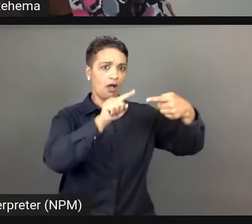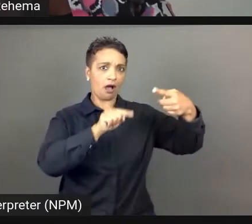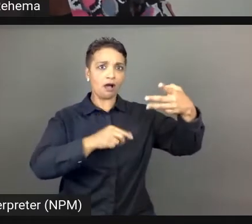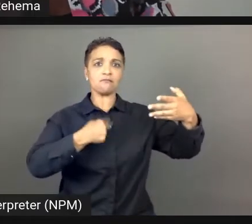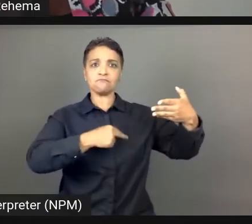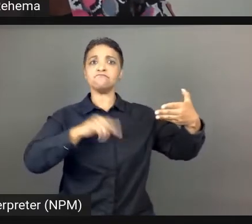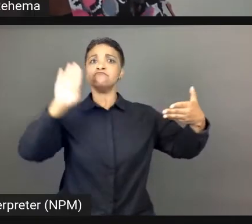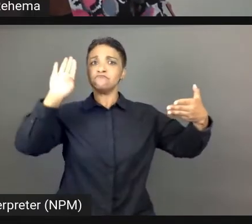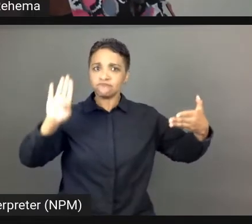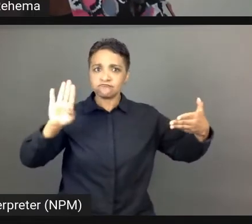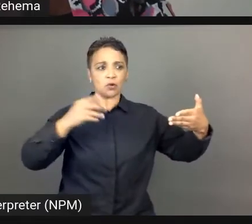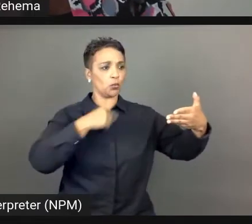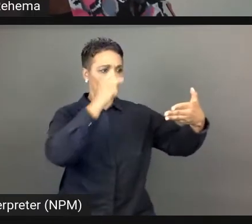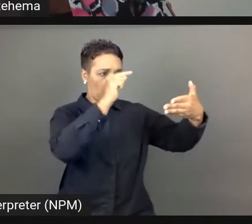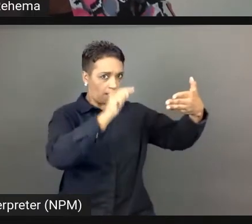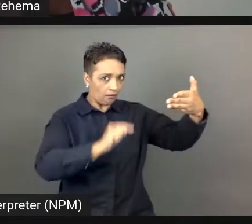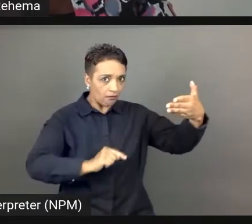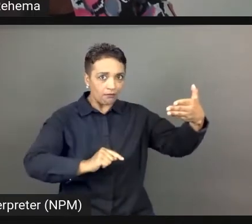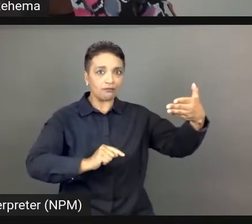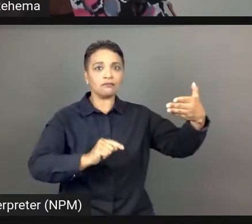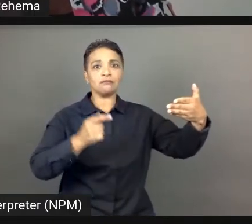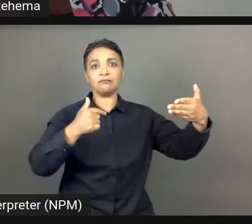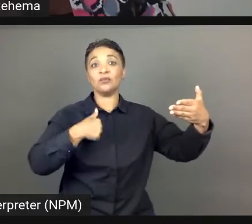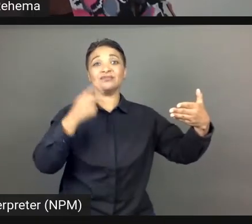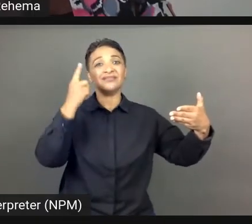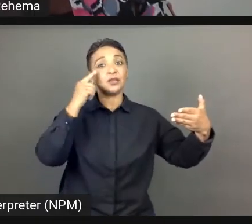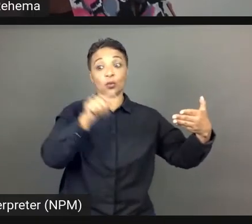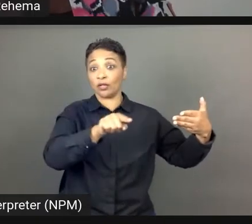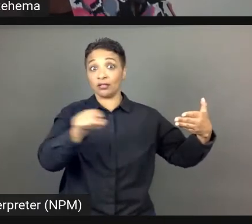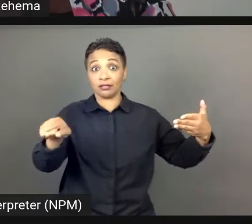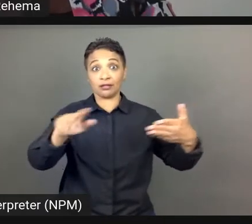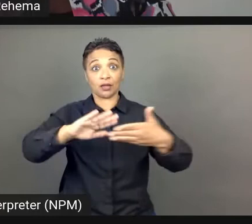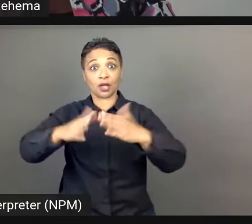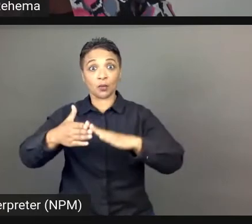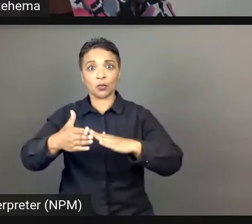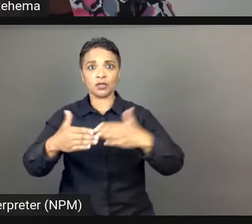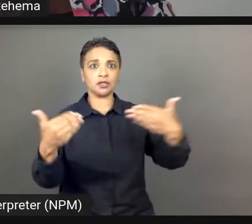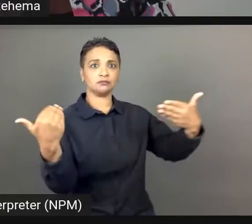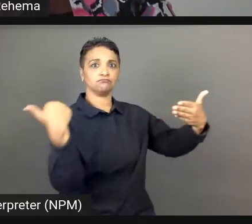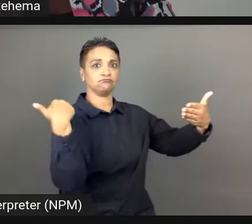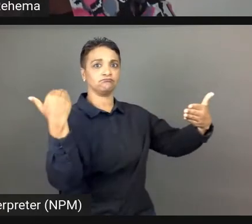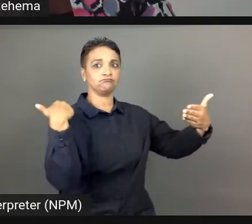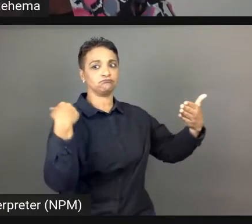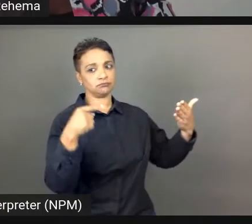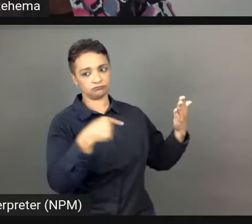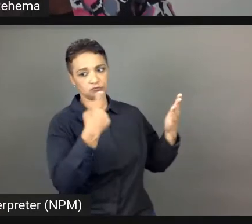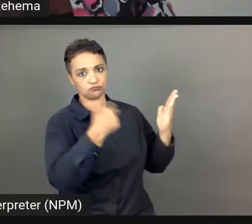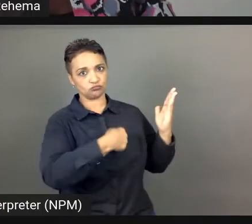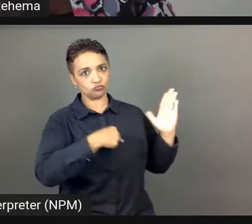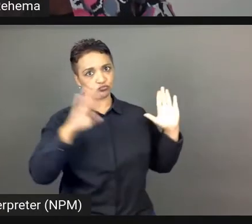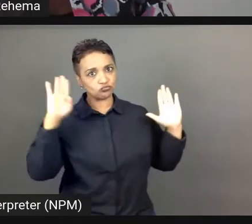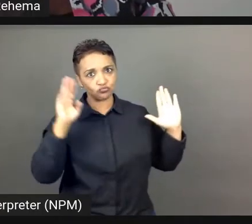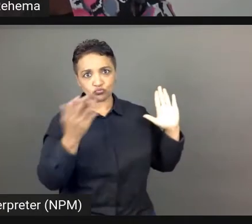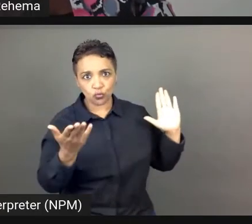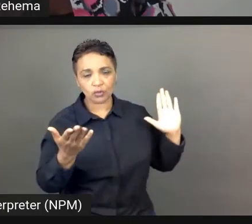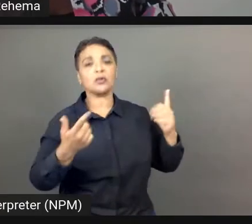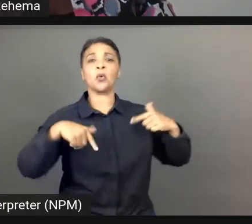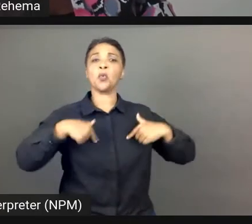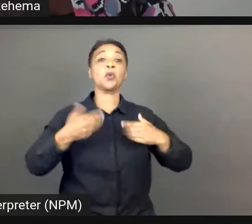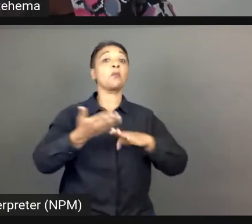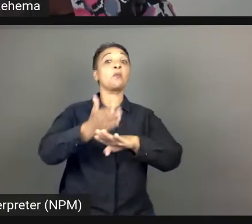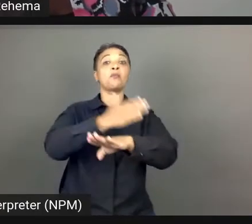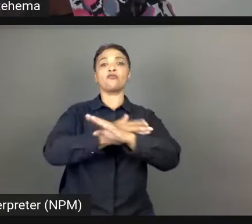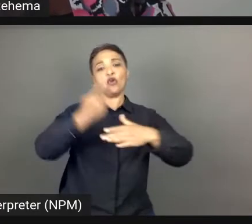the beneficiaries in holding us accountable. Would go into the community, would just conduct our activities as